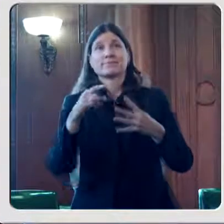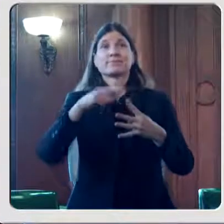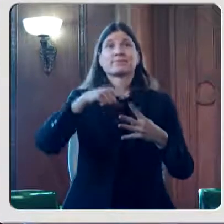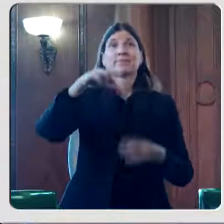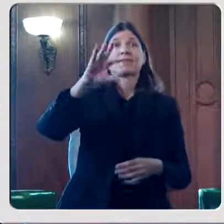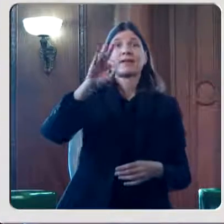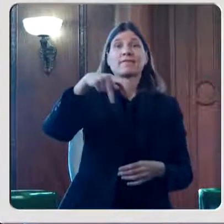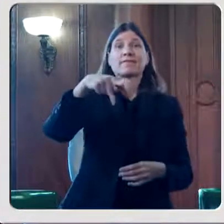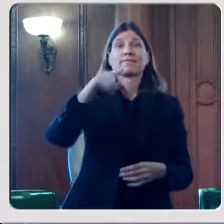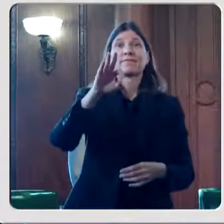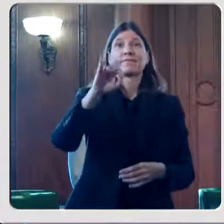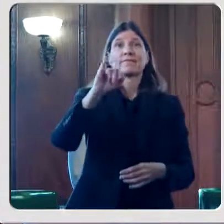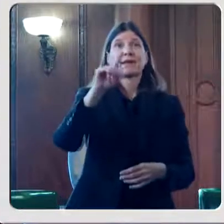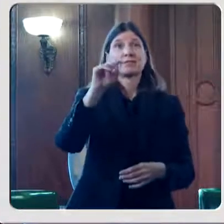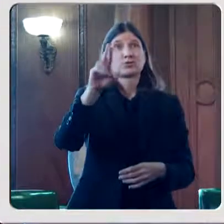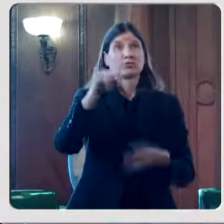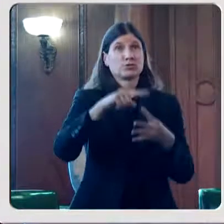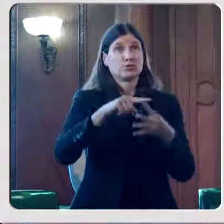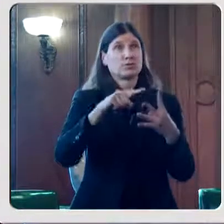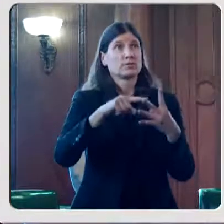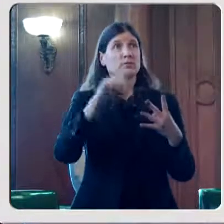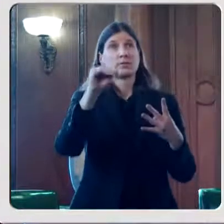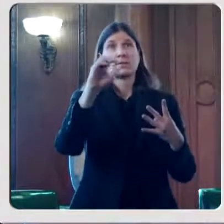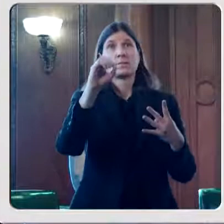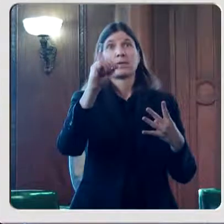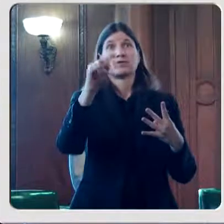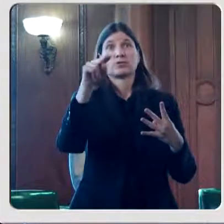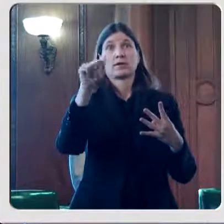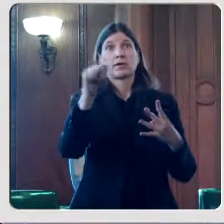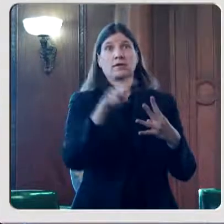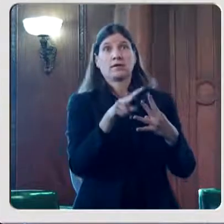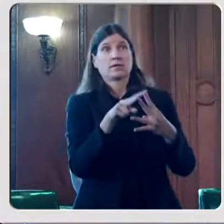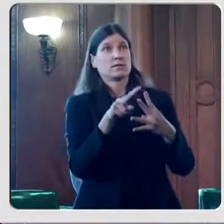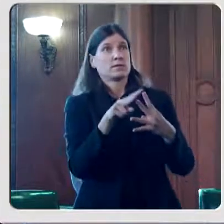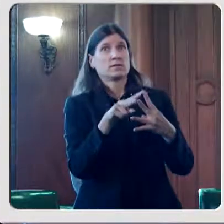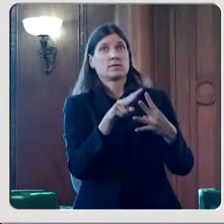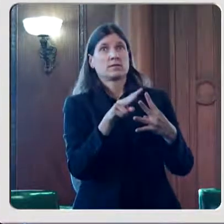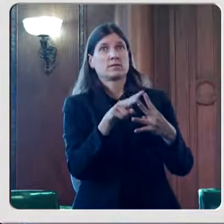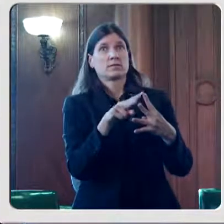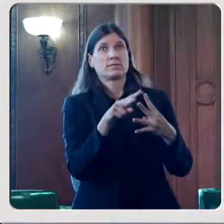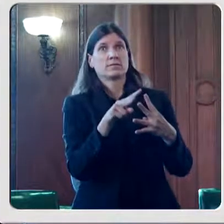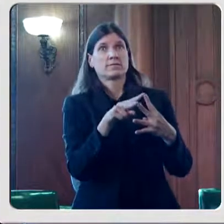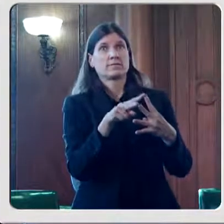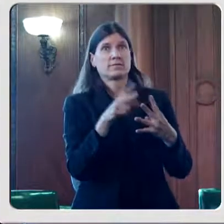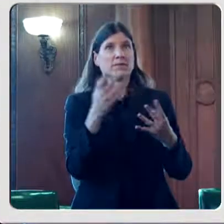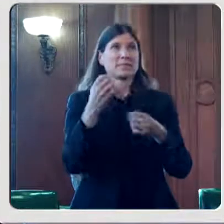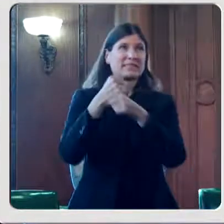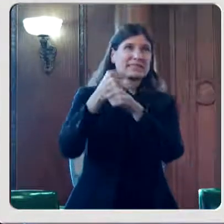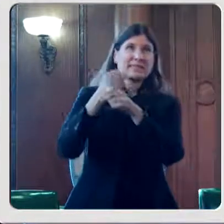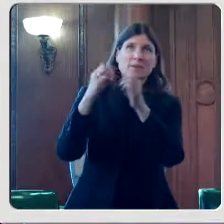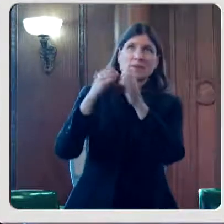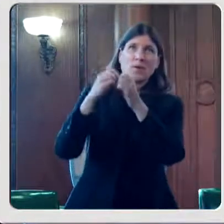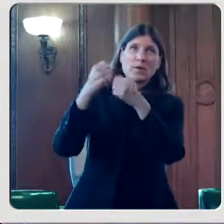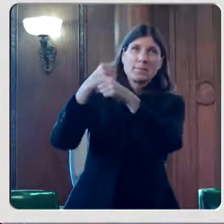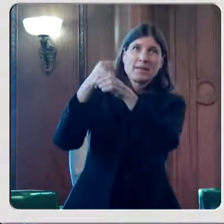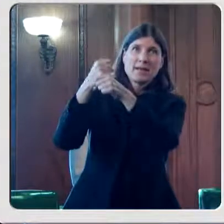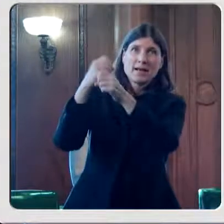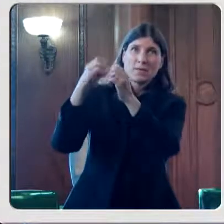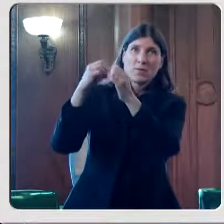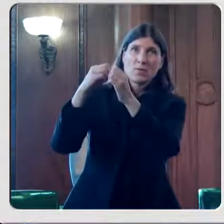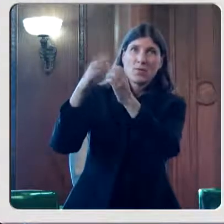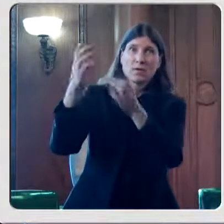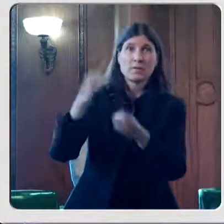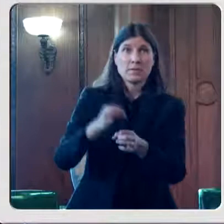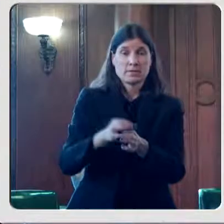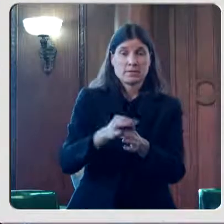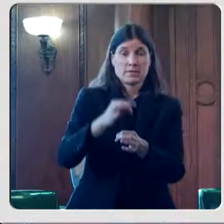helpful by perhaps adding more doses into each vial or by bolstering up production in facilities. And